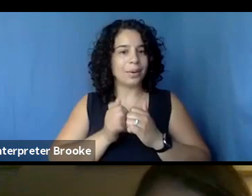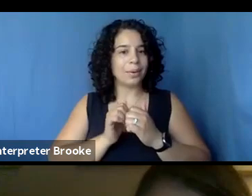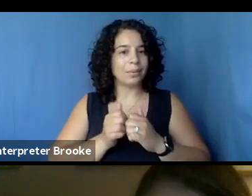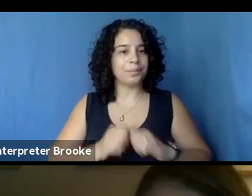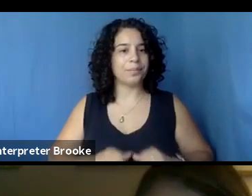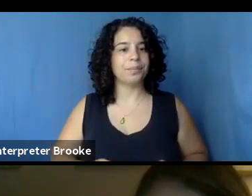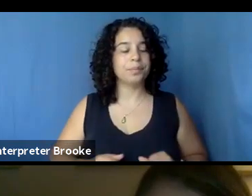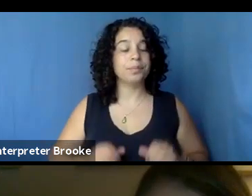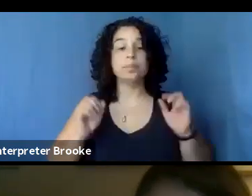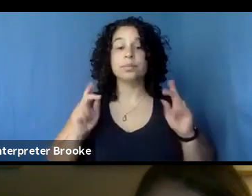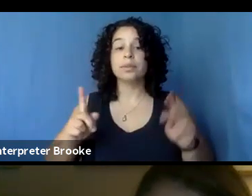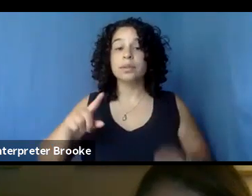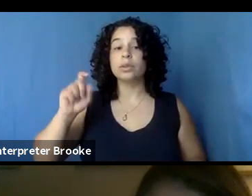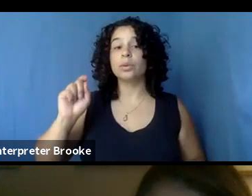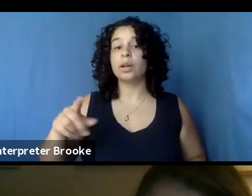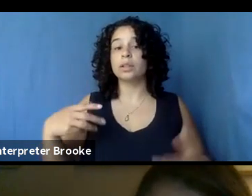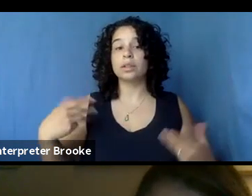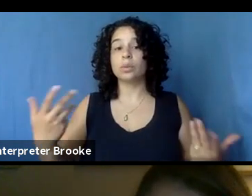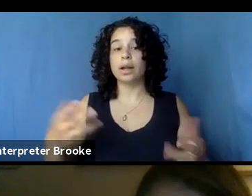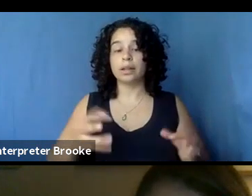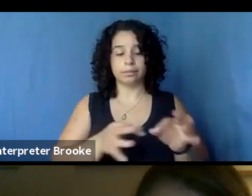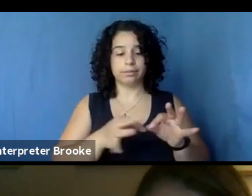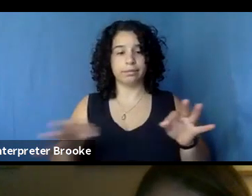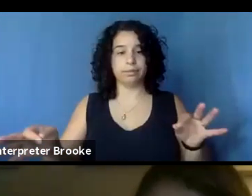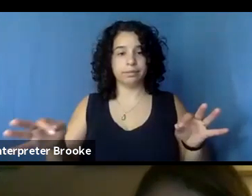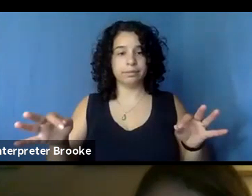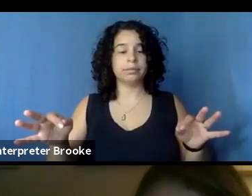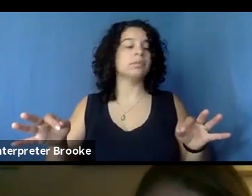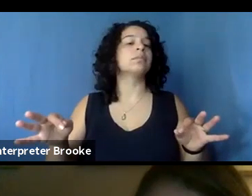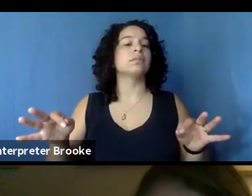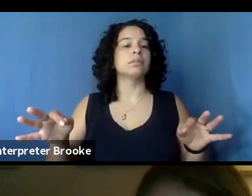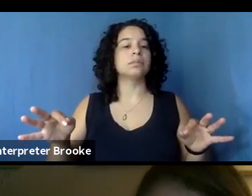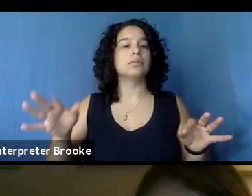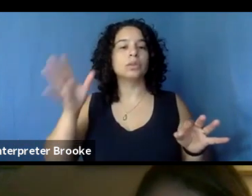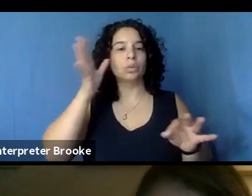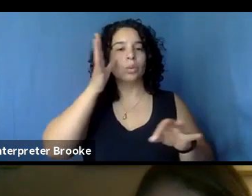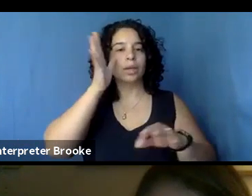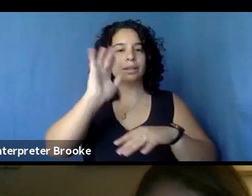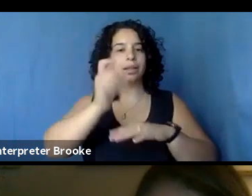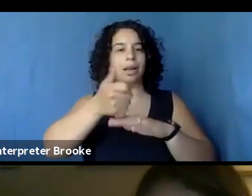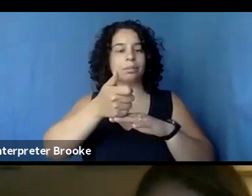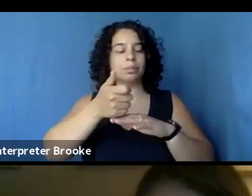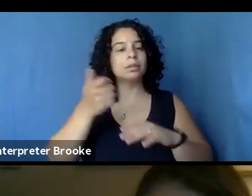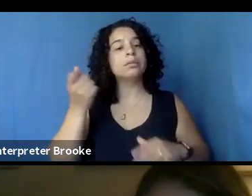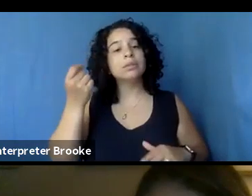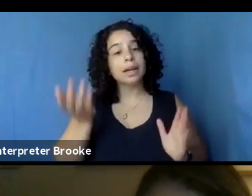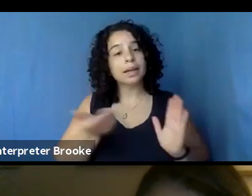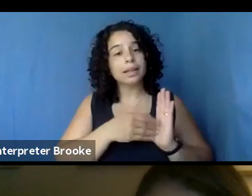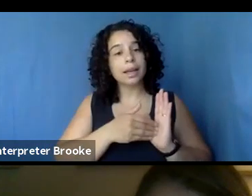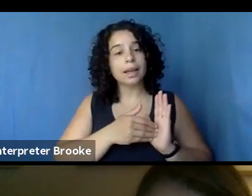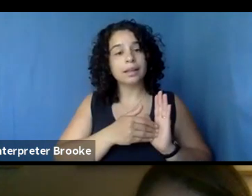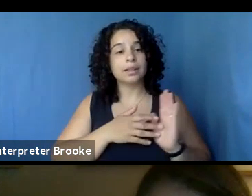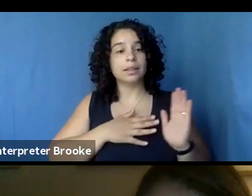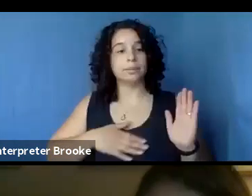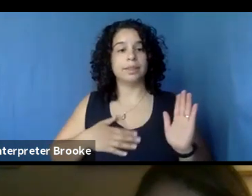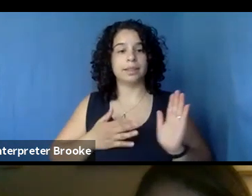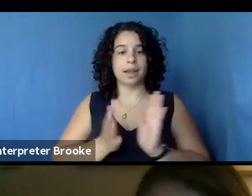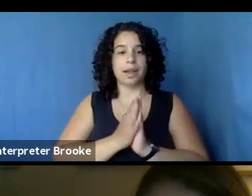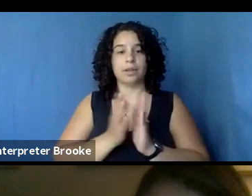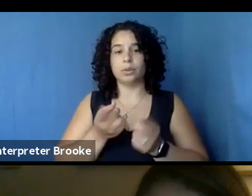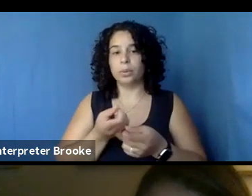the question, as it's been worded for us here, will be set up. Again, we invite you to